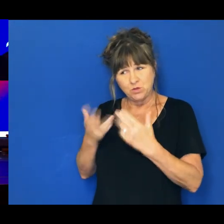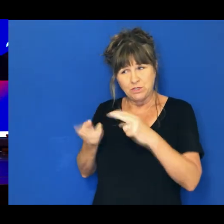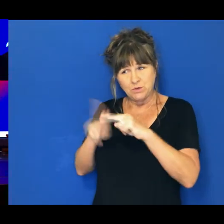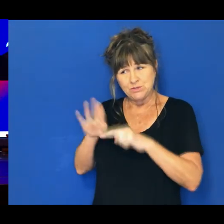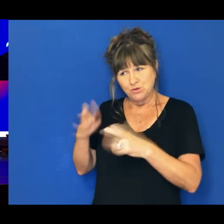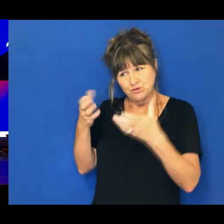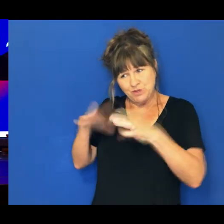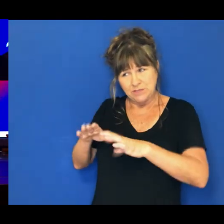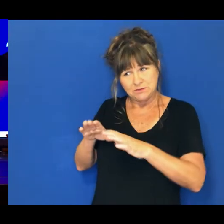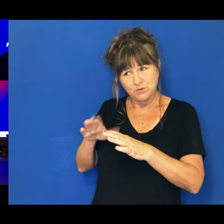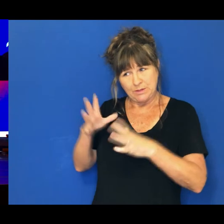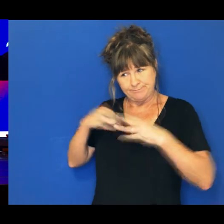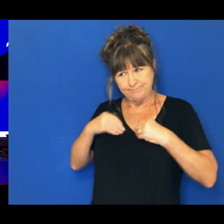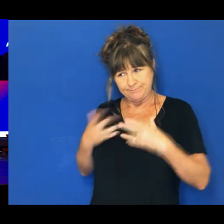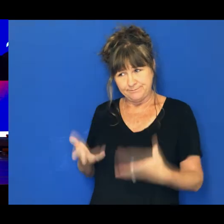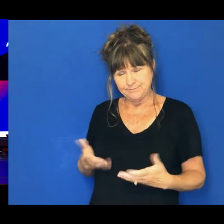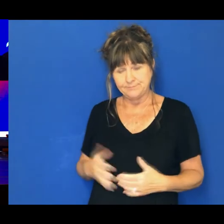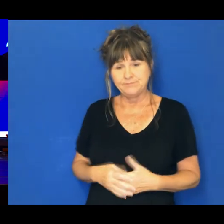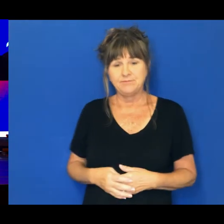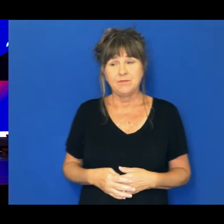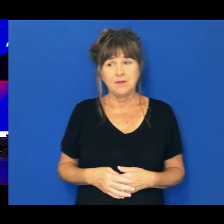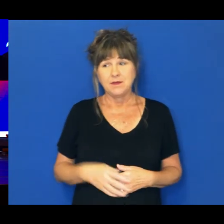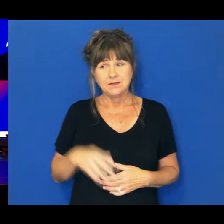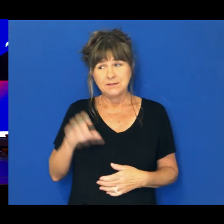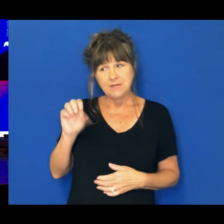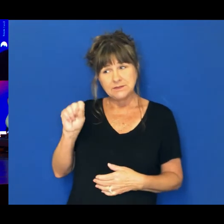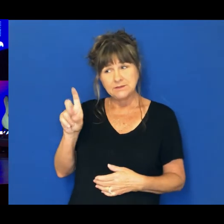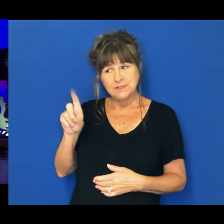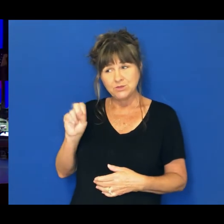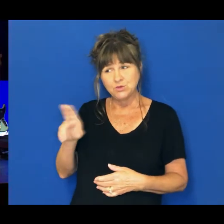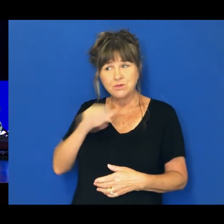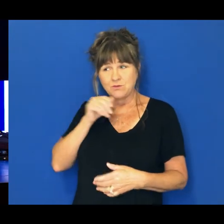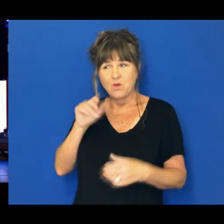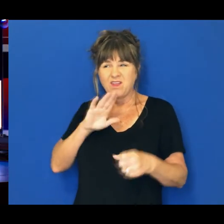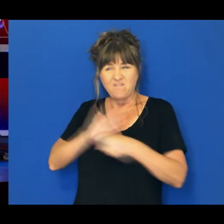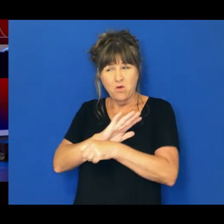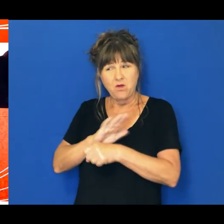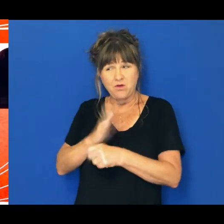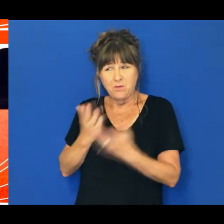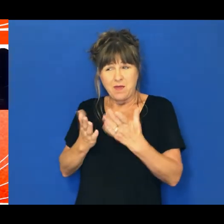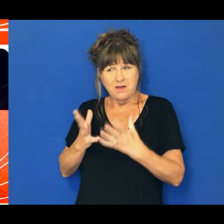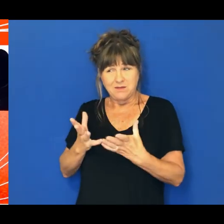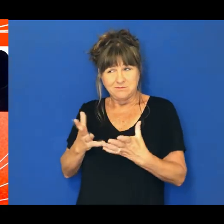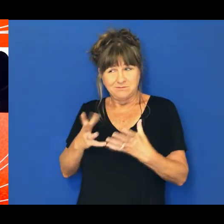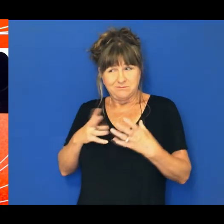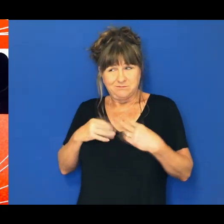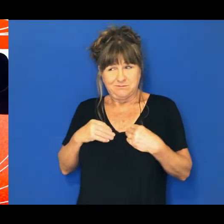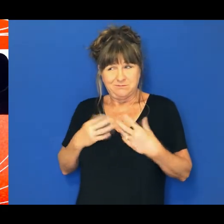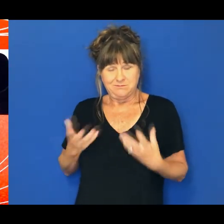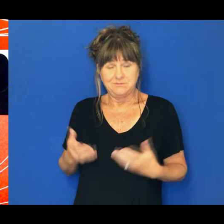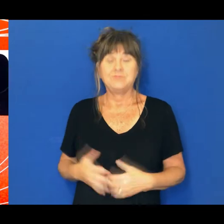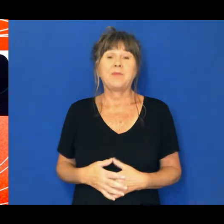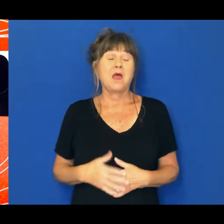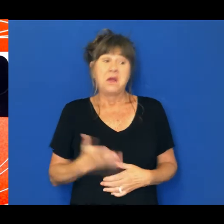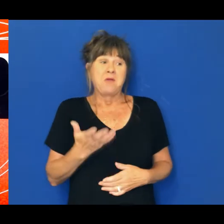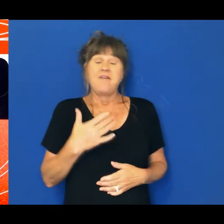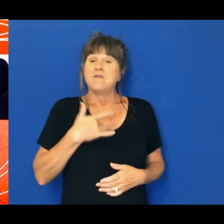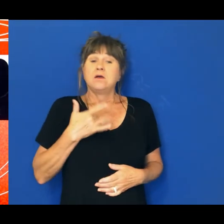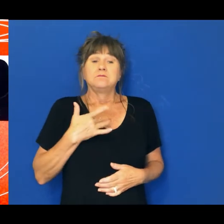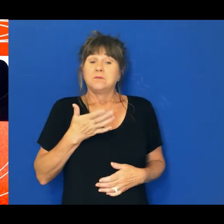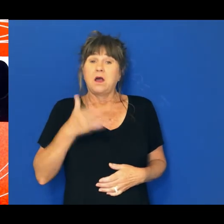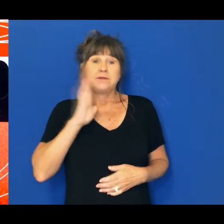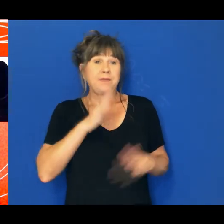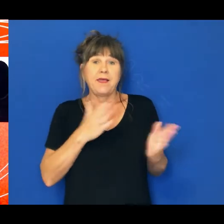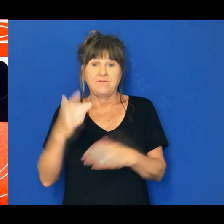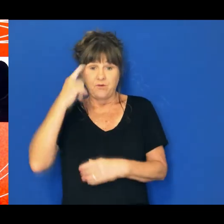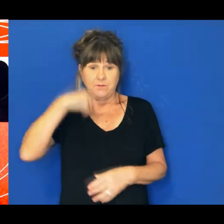schools because this degree program is really, really impacted. You may not get in. And I just said, you know what? I just feel like this is what God has for me. Now,